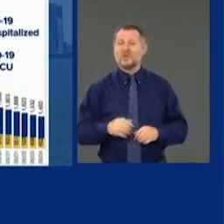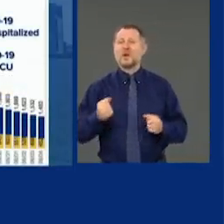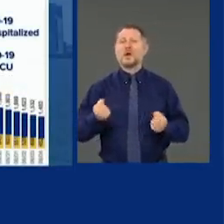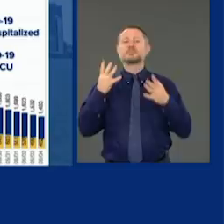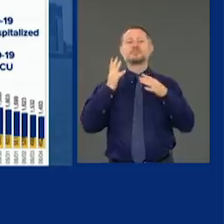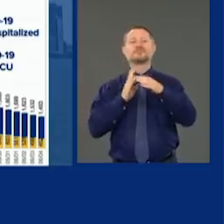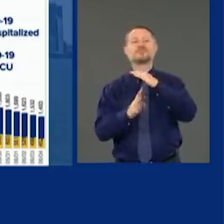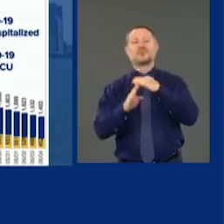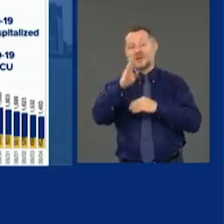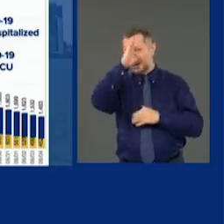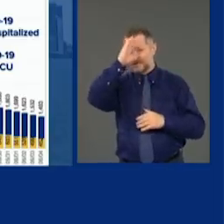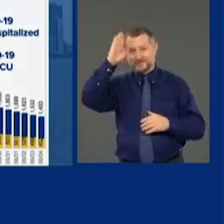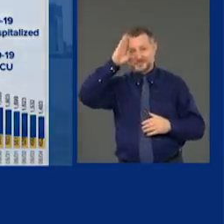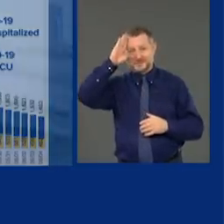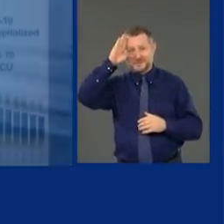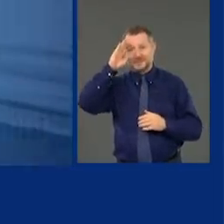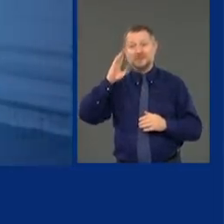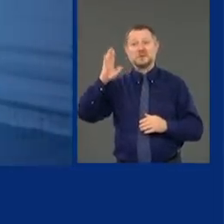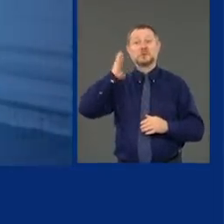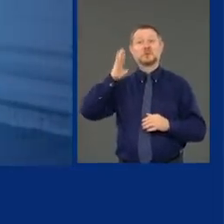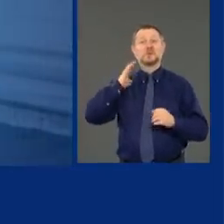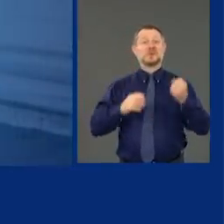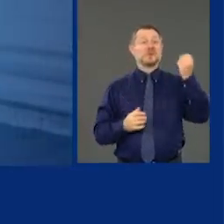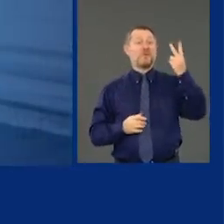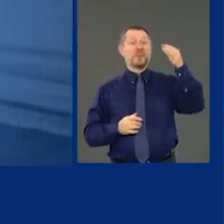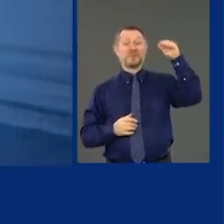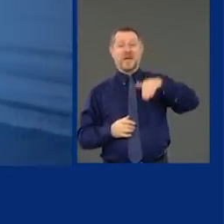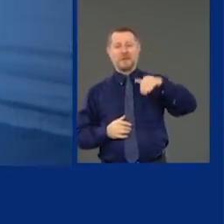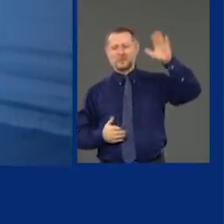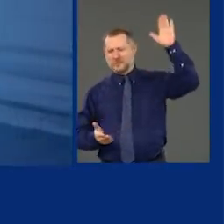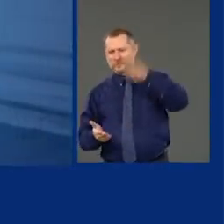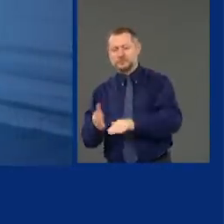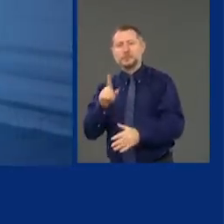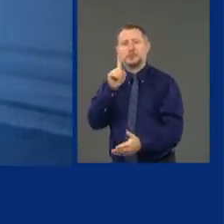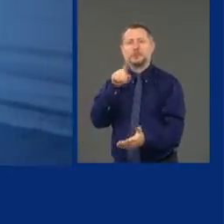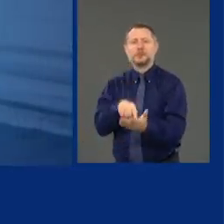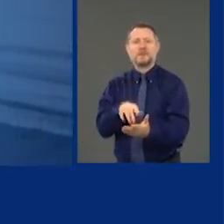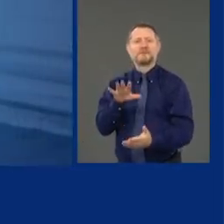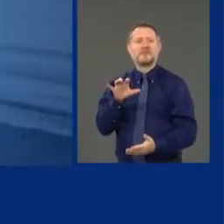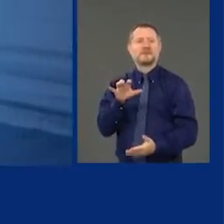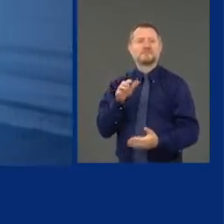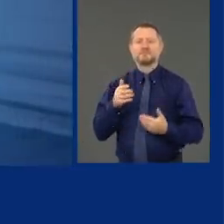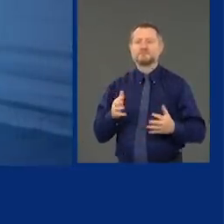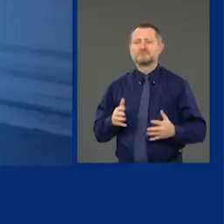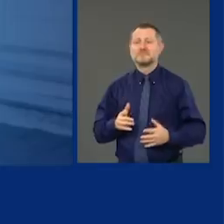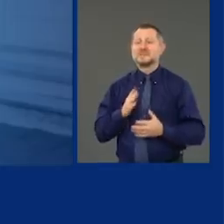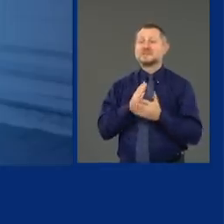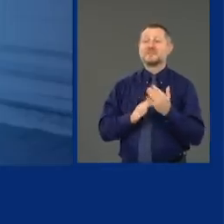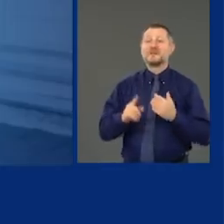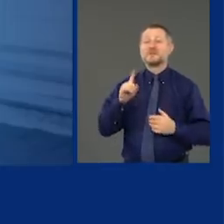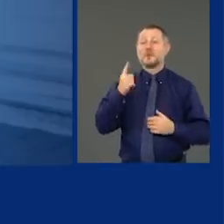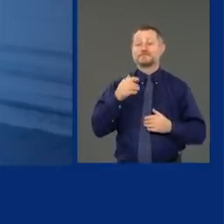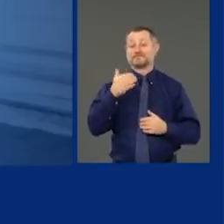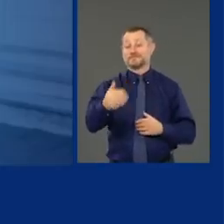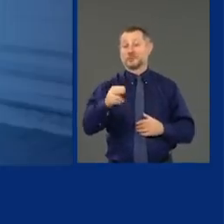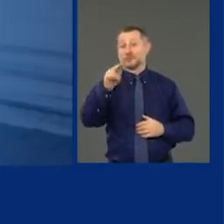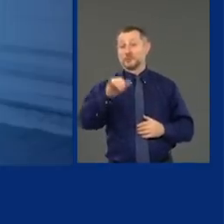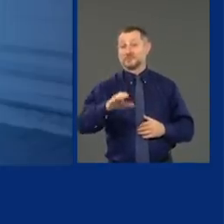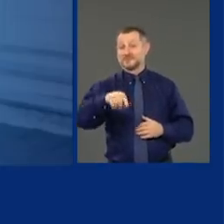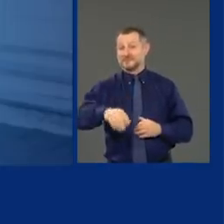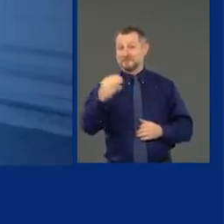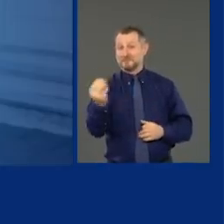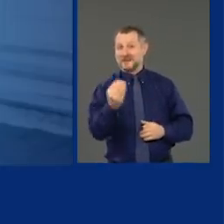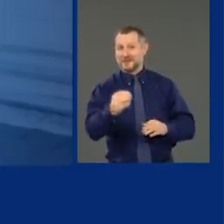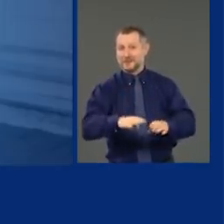Hospitalizations went from 12,000 down to 1,500. Phase 1 guidelines starts Monday. It's construction,